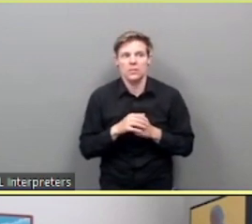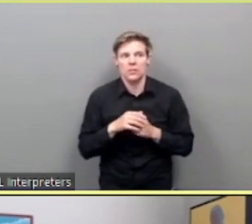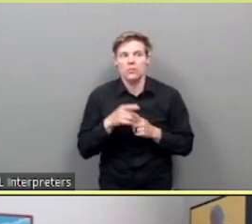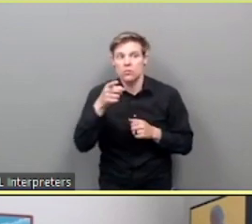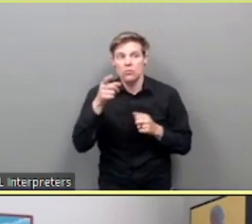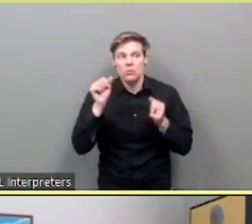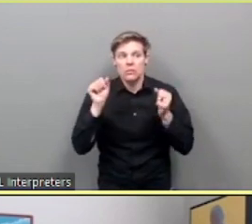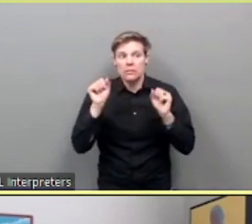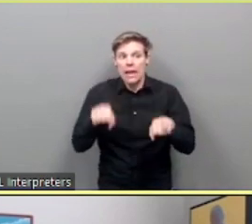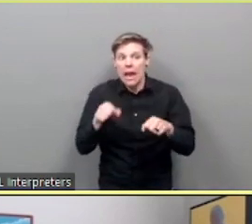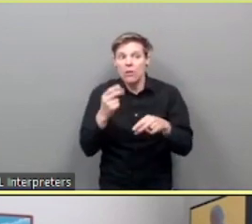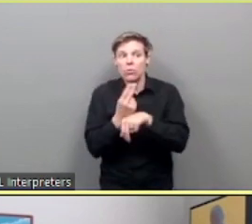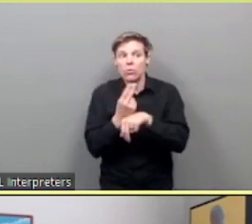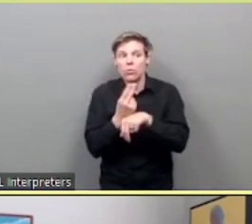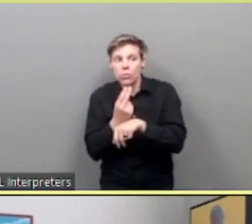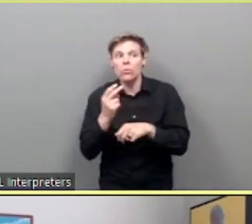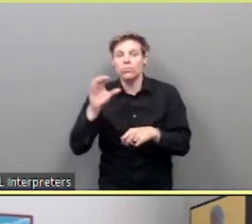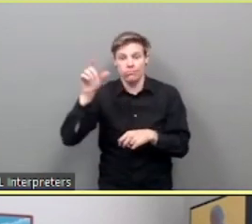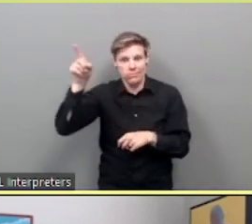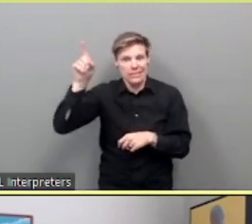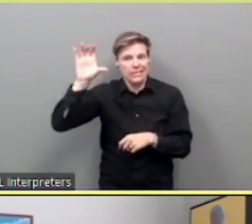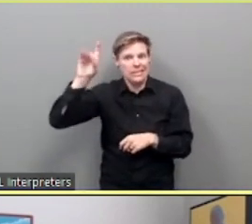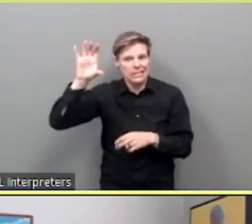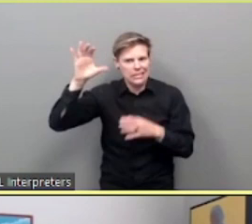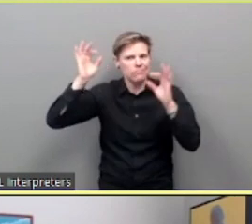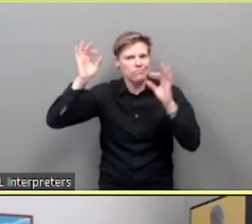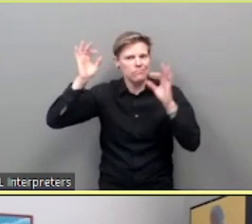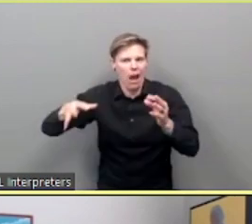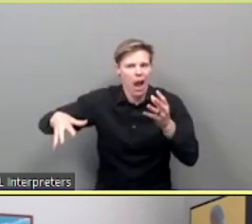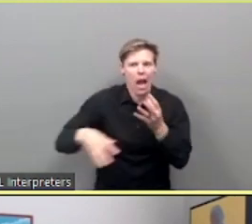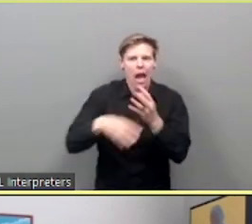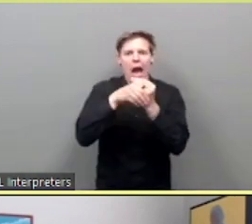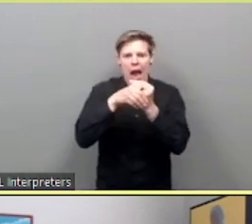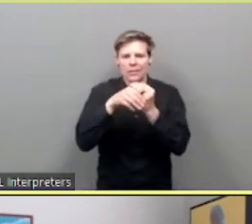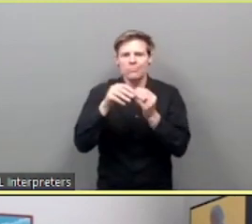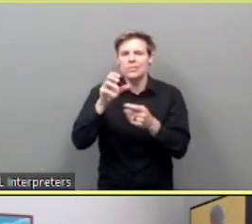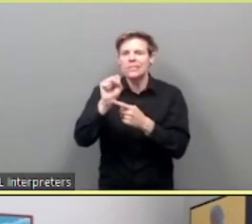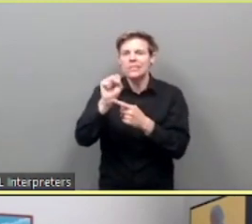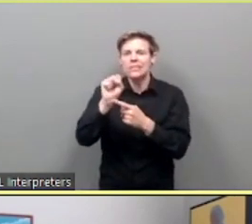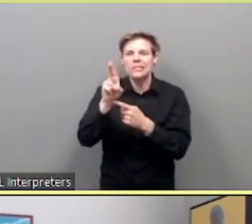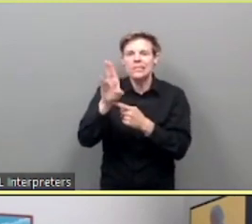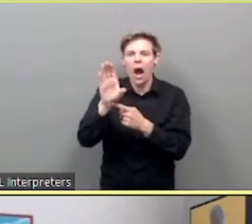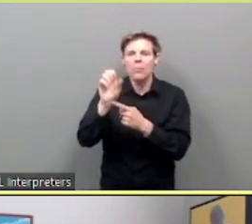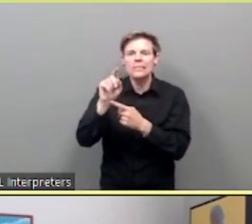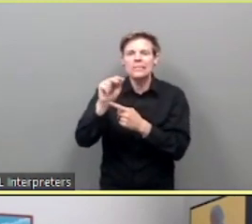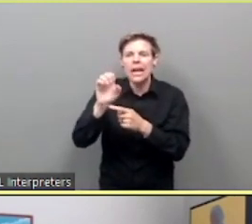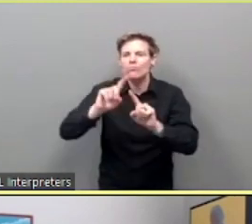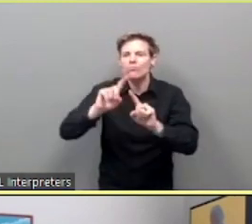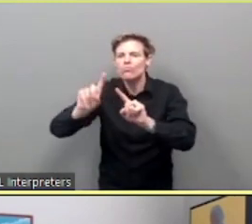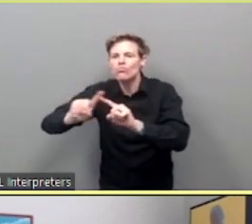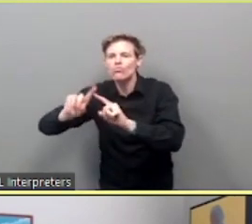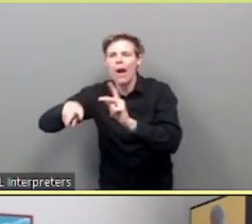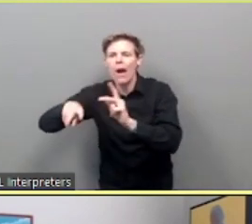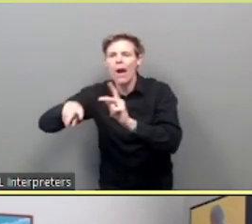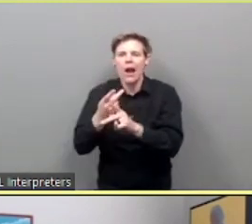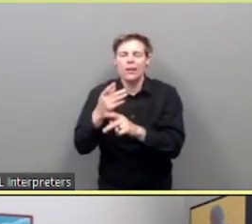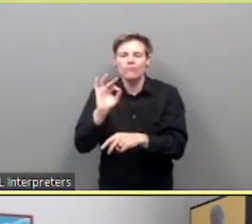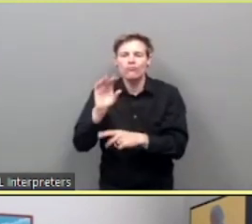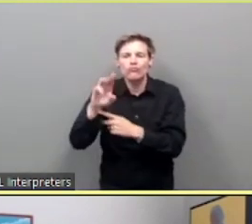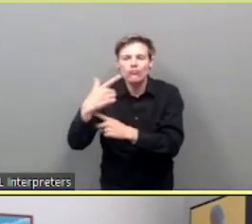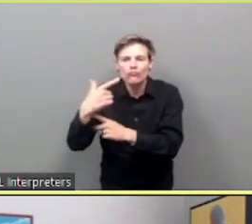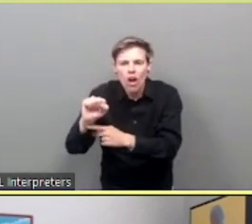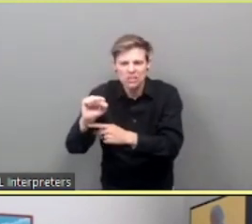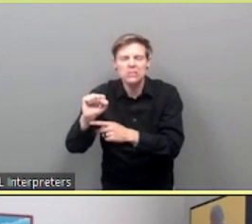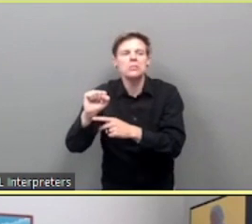as putting you at higher risk for getting severe COVID. Next slide. And then these are the